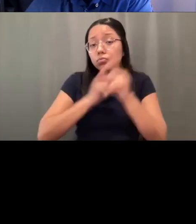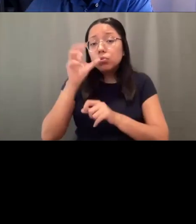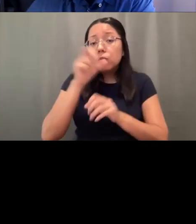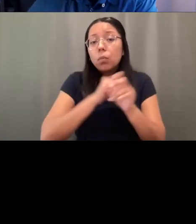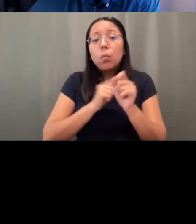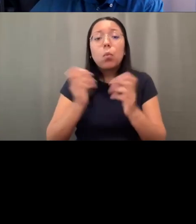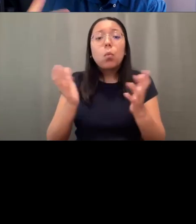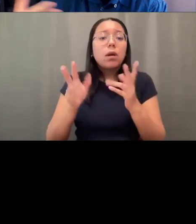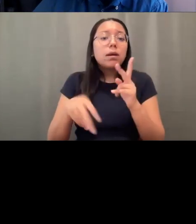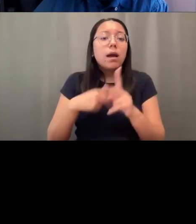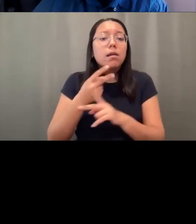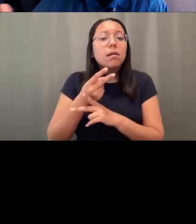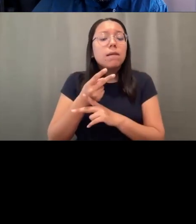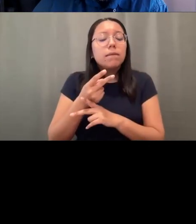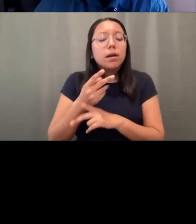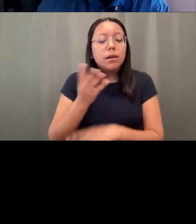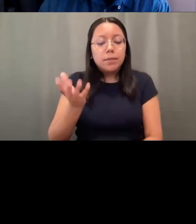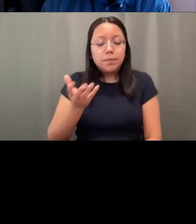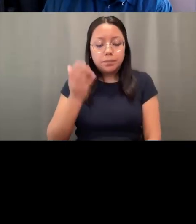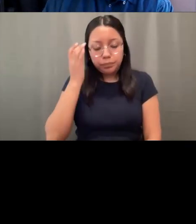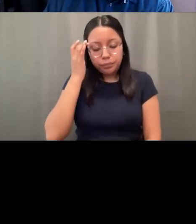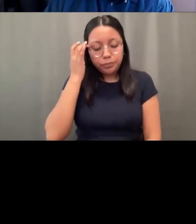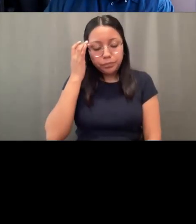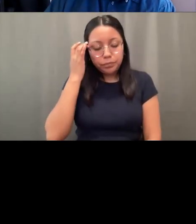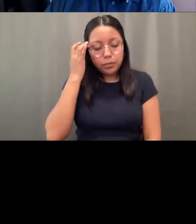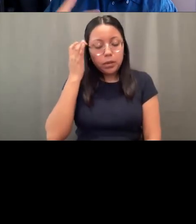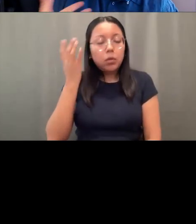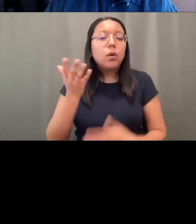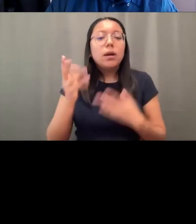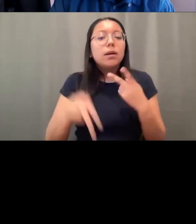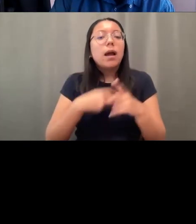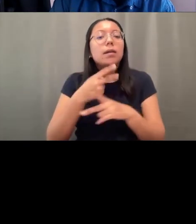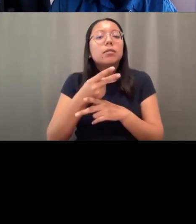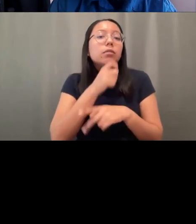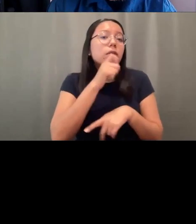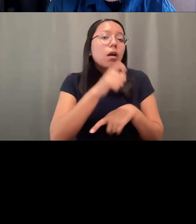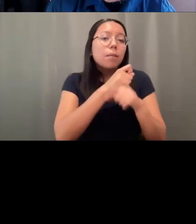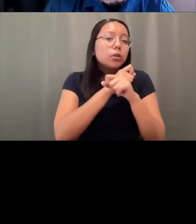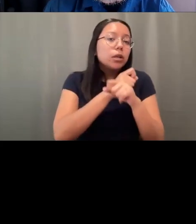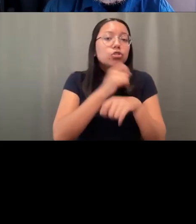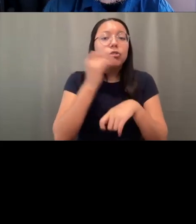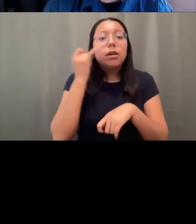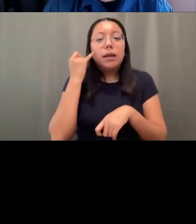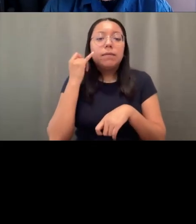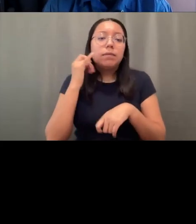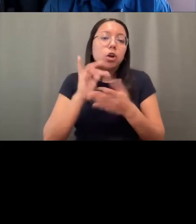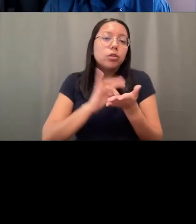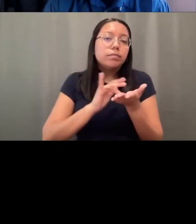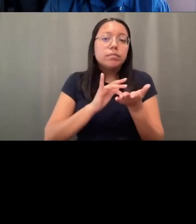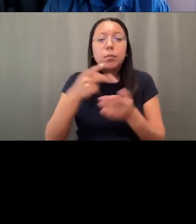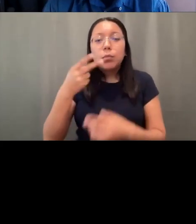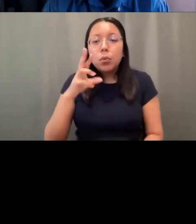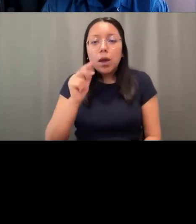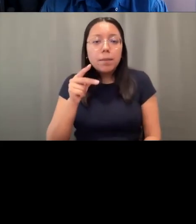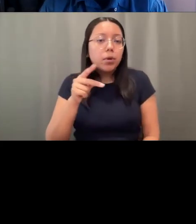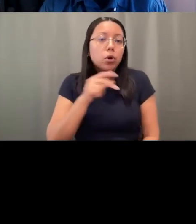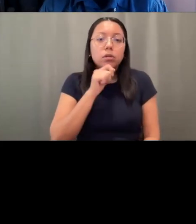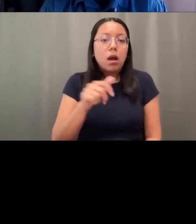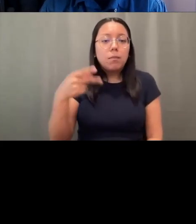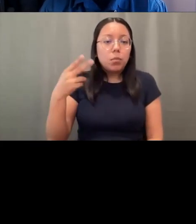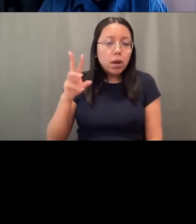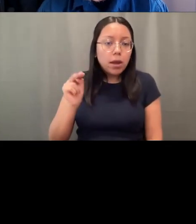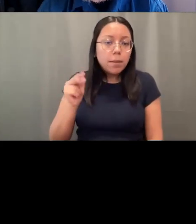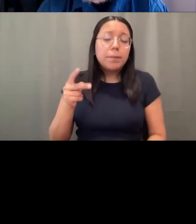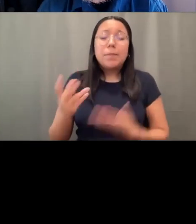non-barrier protection they're engaging in, if they're on PrEP or not on PrEP. So they might have concerns about HIV or STI risks, and people may say,